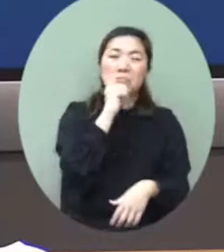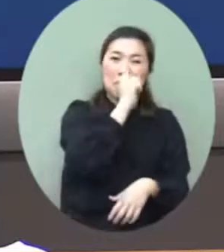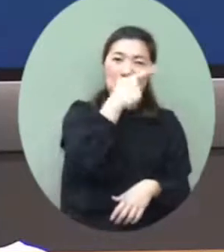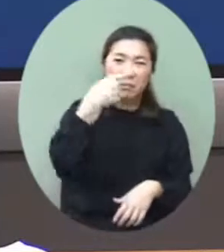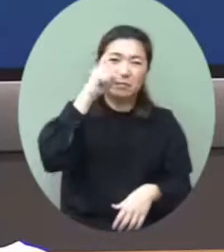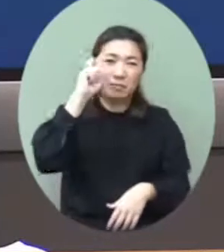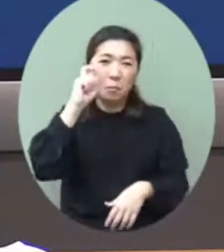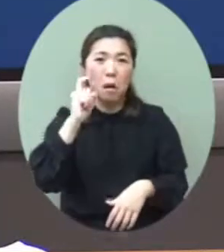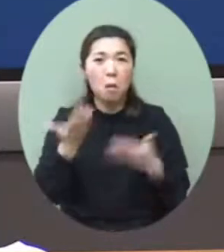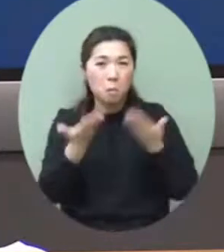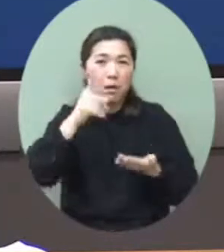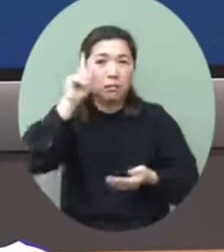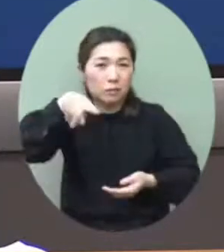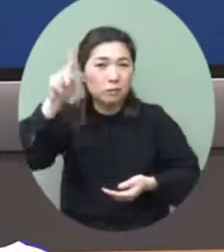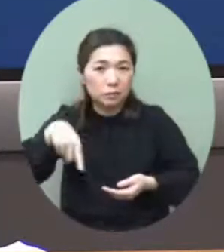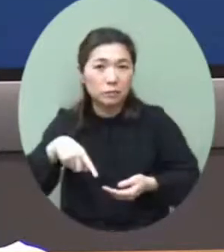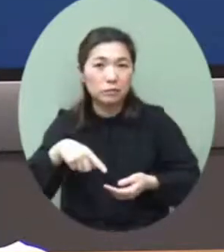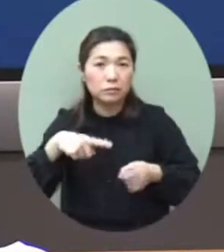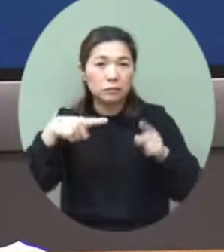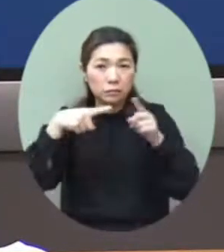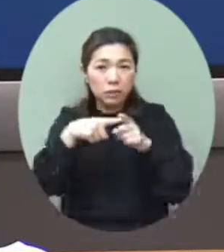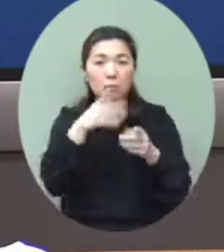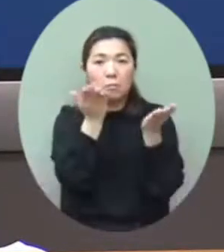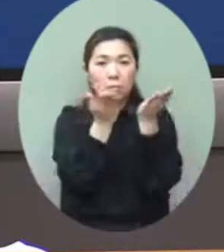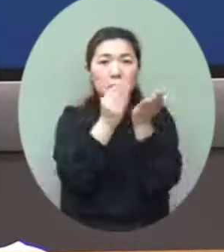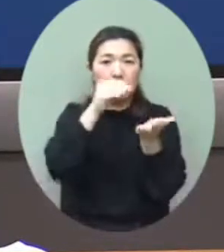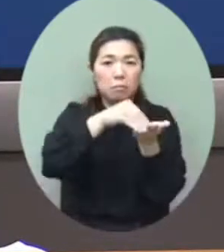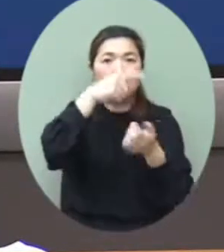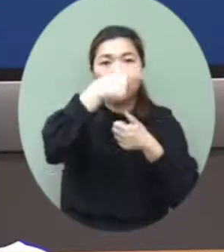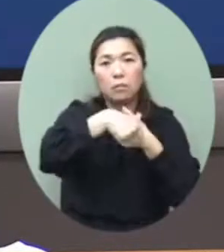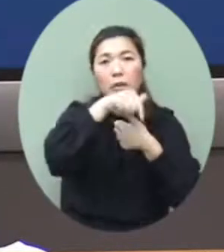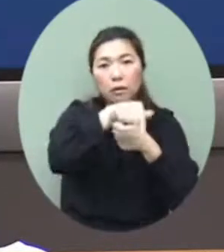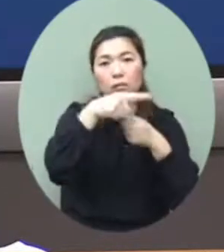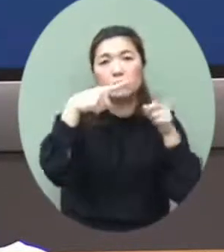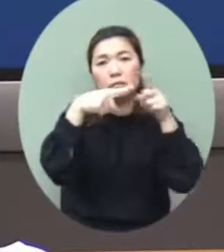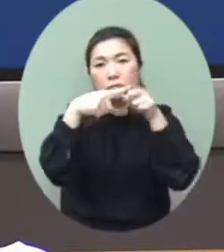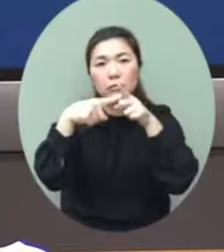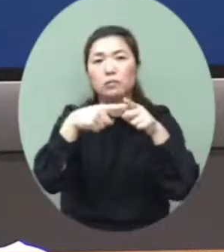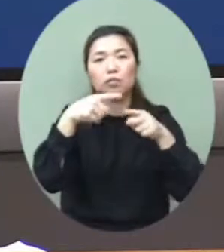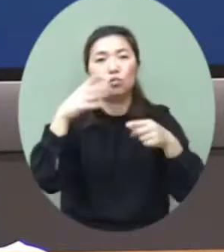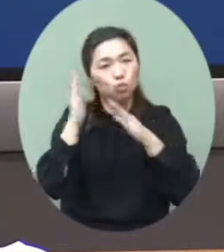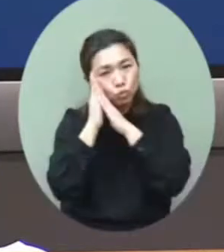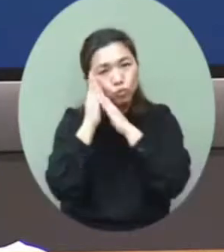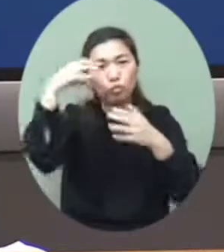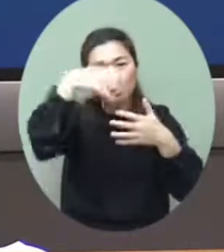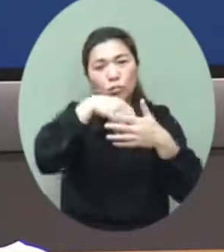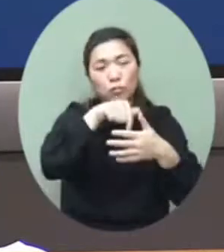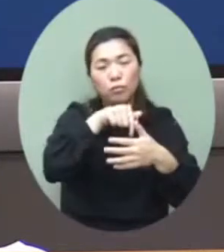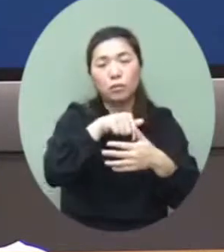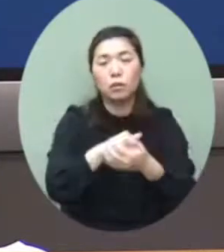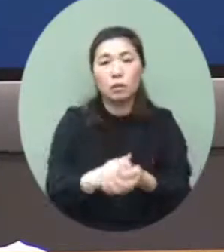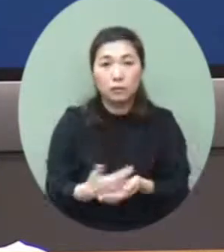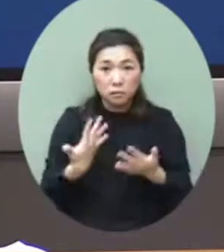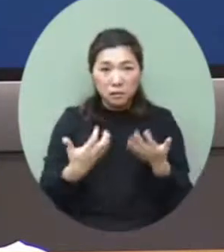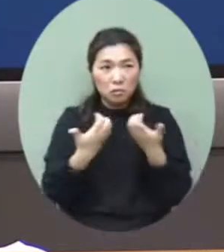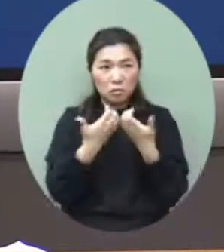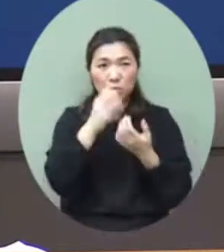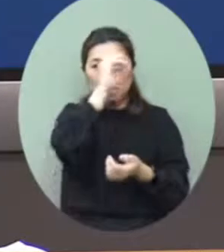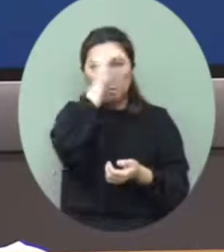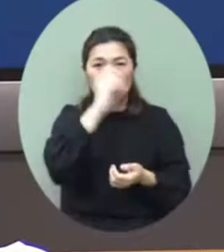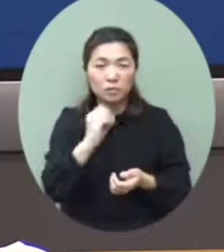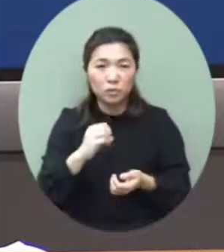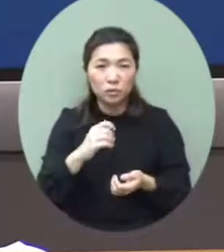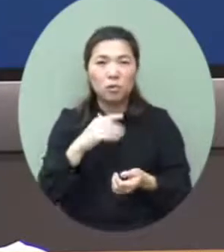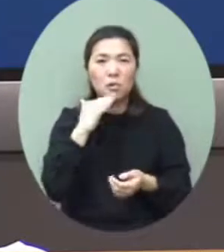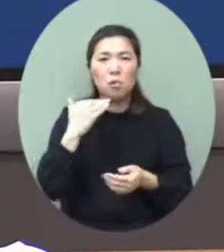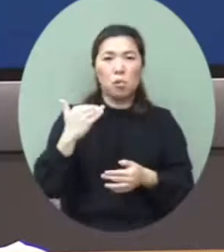was substantial. And in recent operations, we have managed to identify 800 to 900